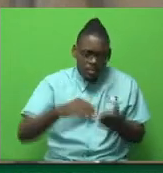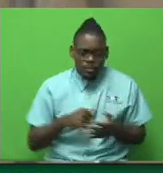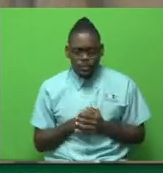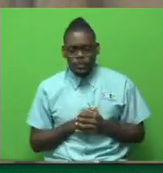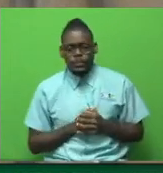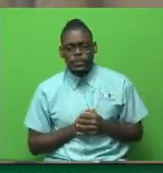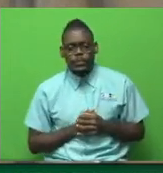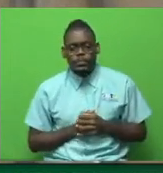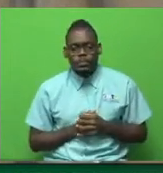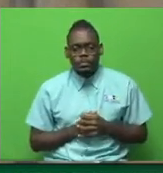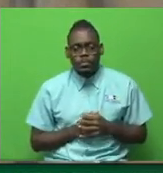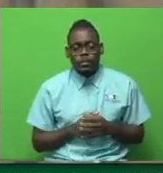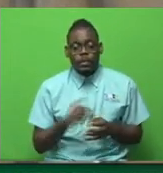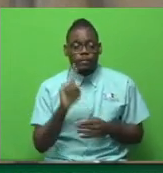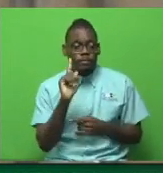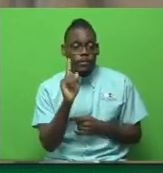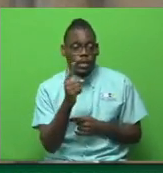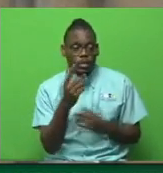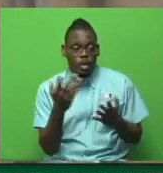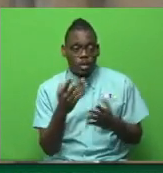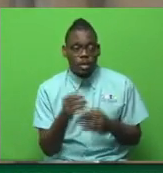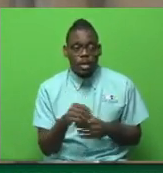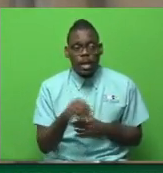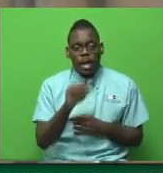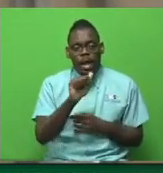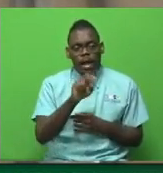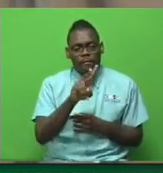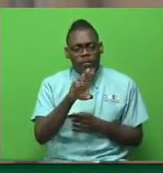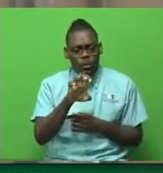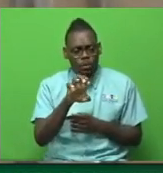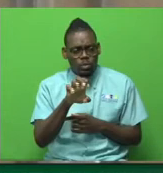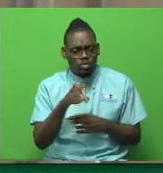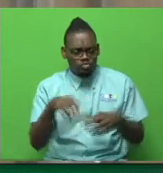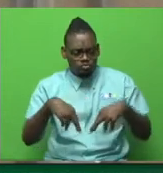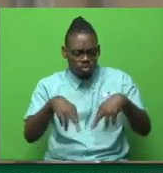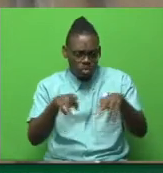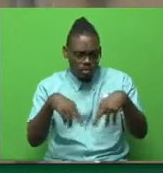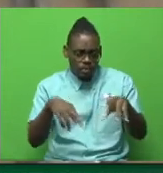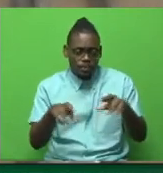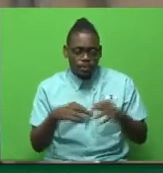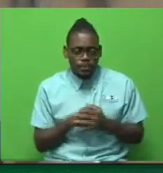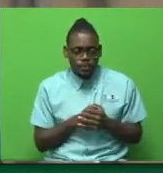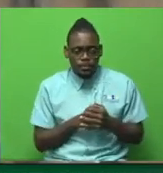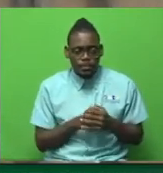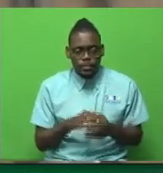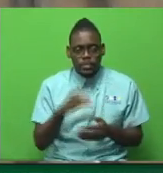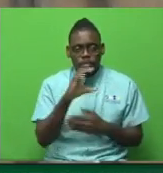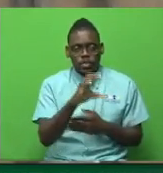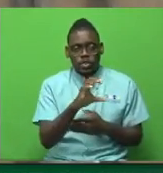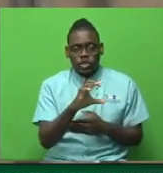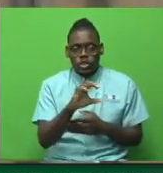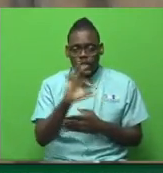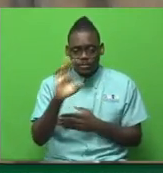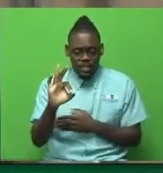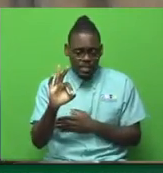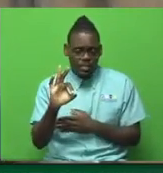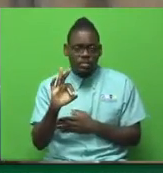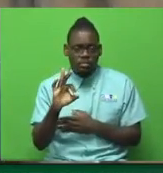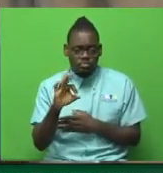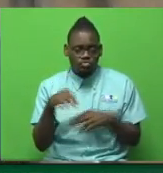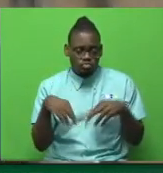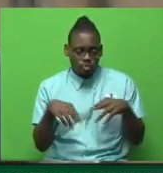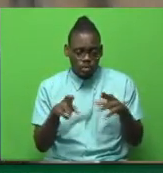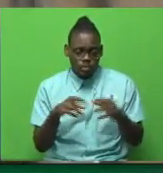rehabilitation of Mendez Drive Champlain talking about seanflare Minister Marvin Gonzalez my brother